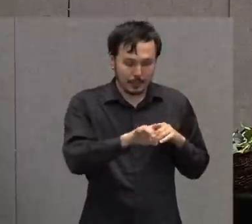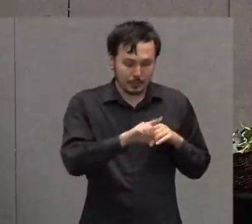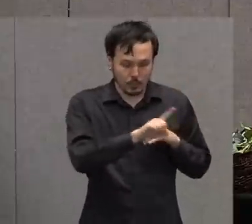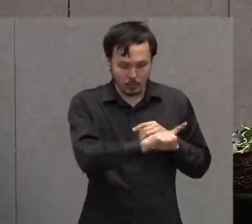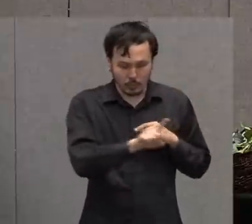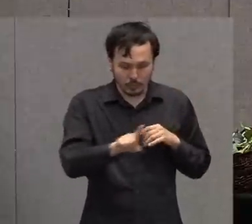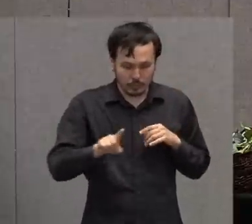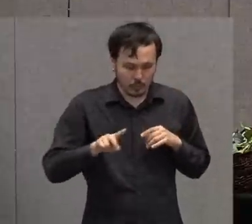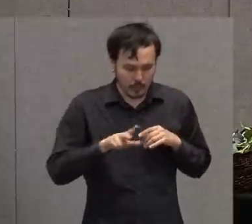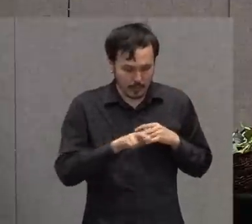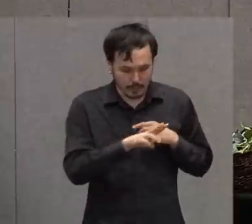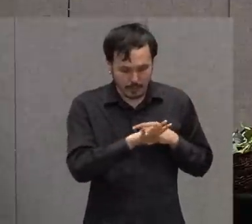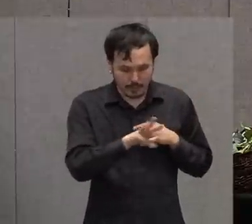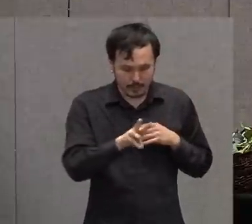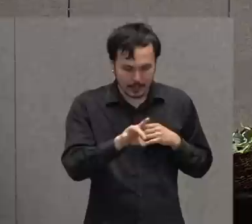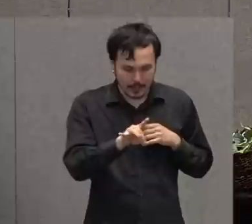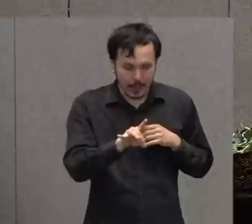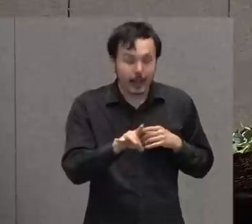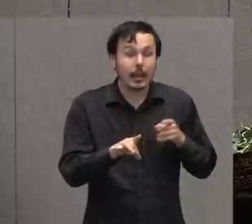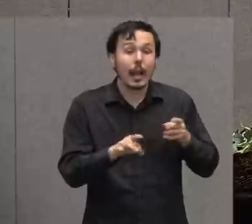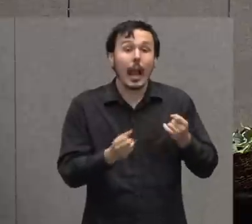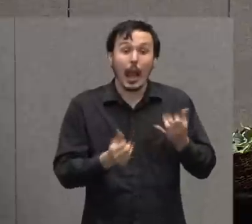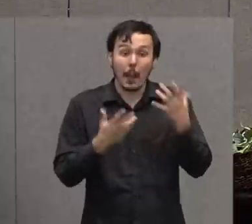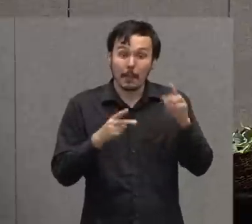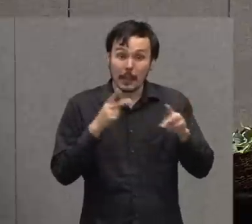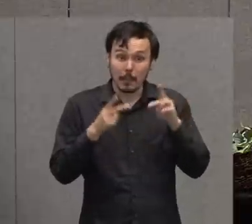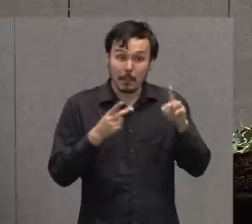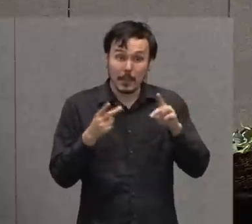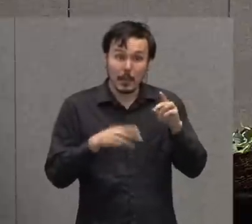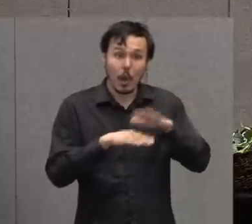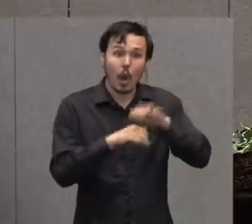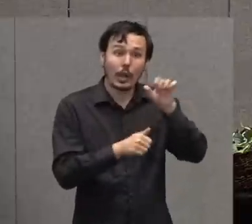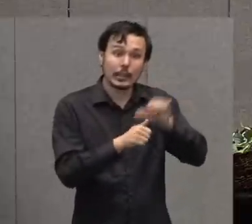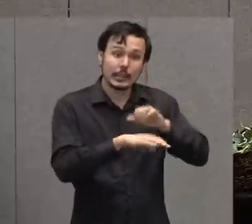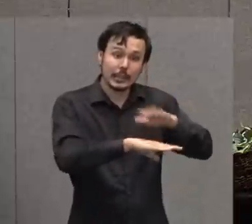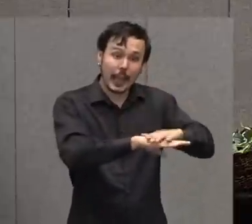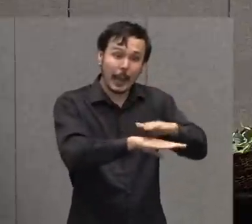And she could put people on each side, one person on each side.